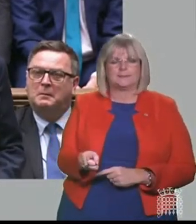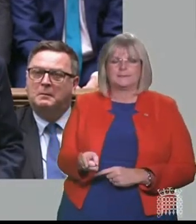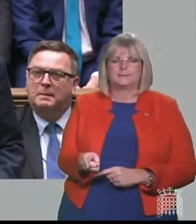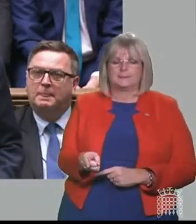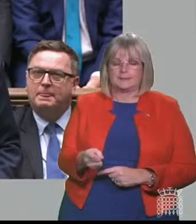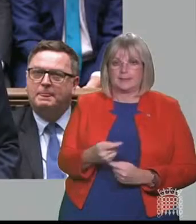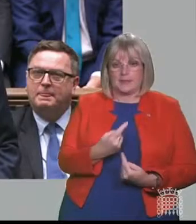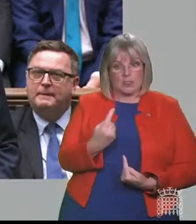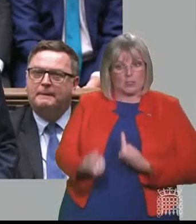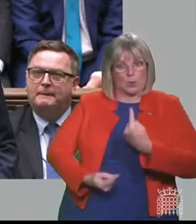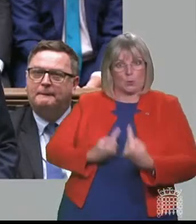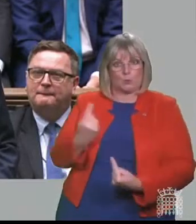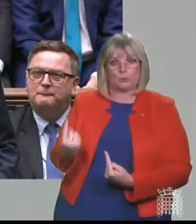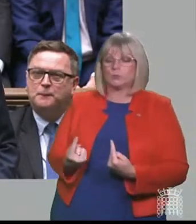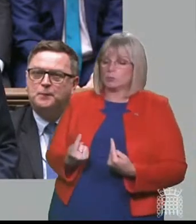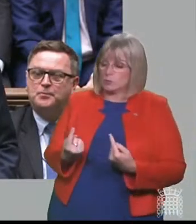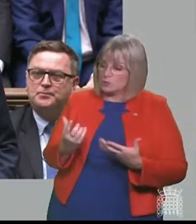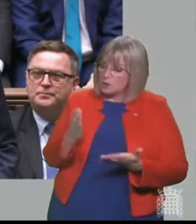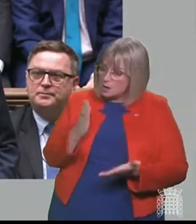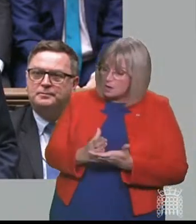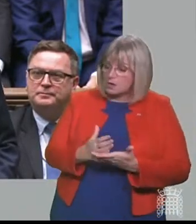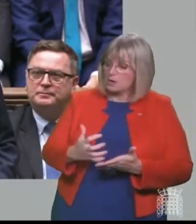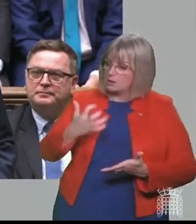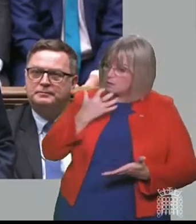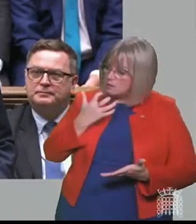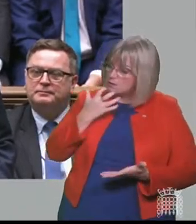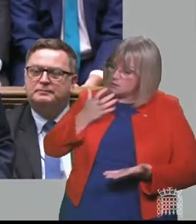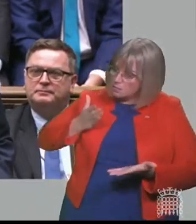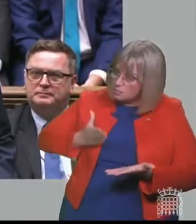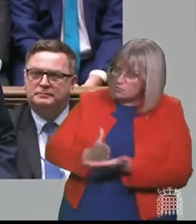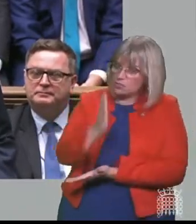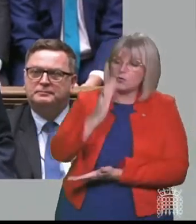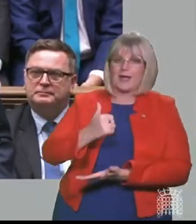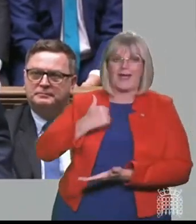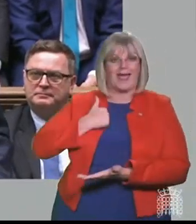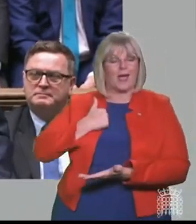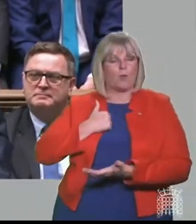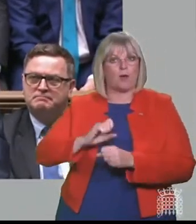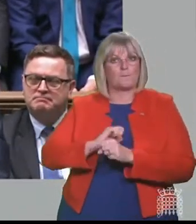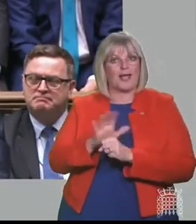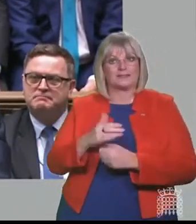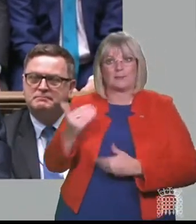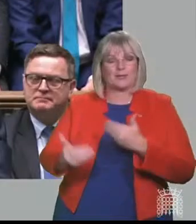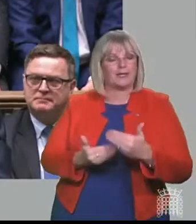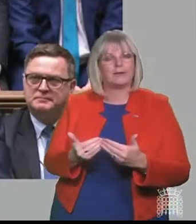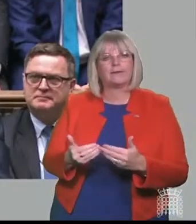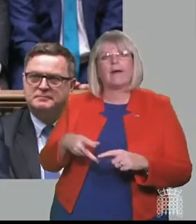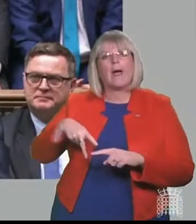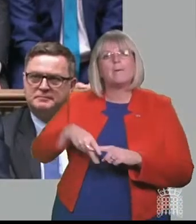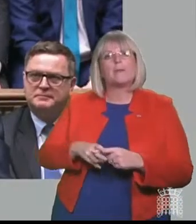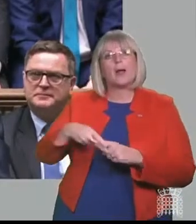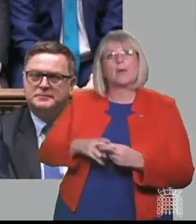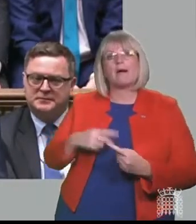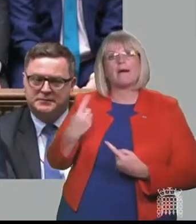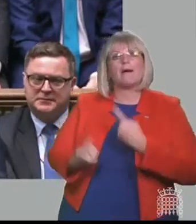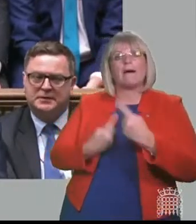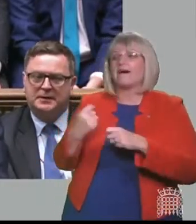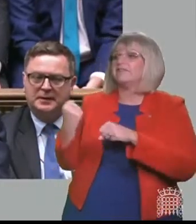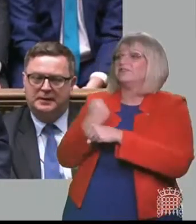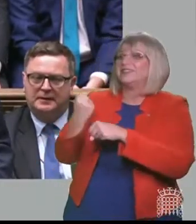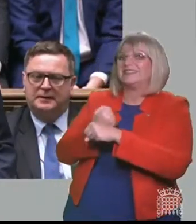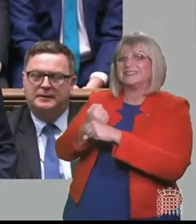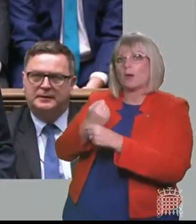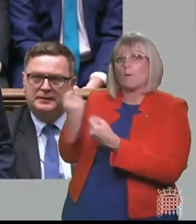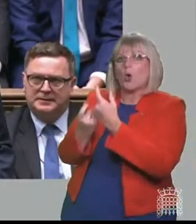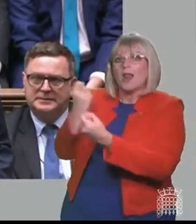who literally kept our country running during the pandemic. The plumbers who fixed our boilers in lockdowns, the